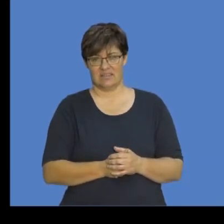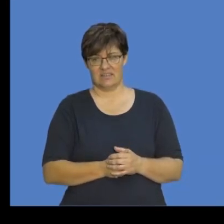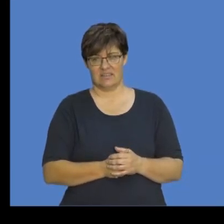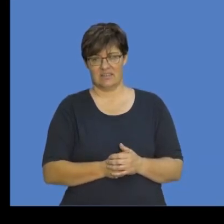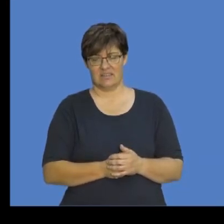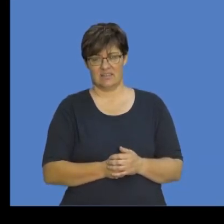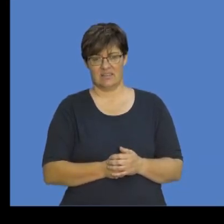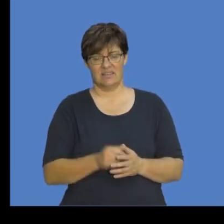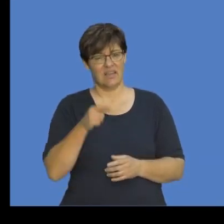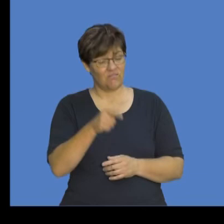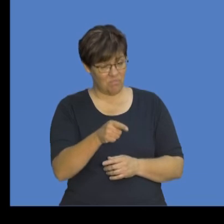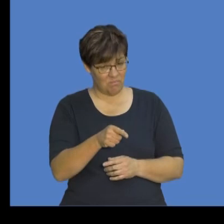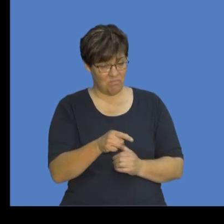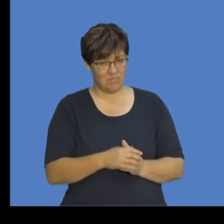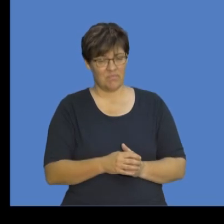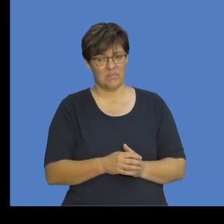Then,